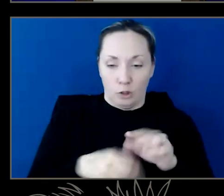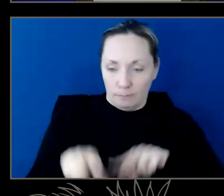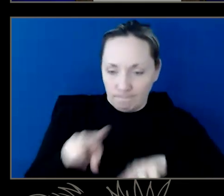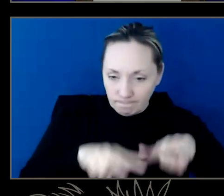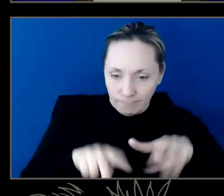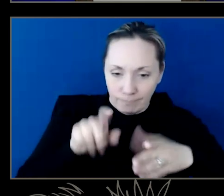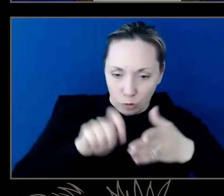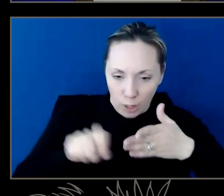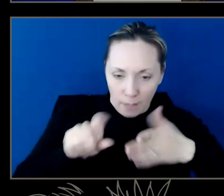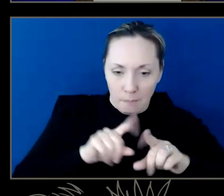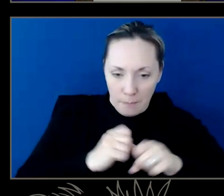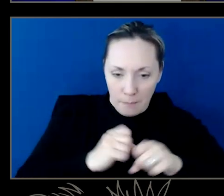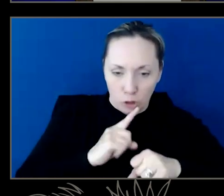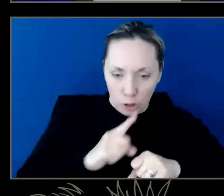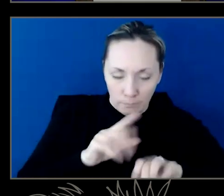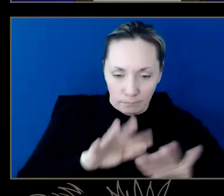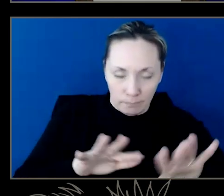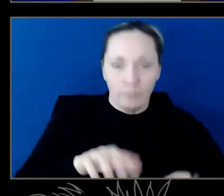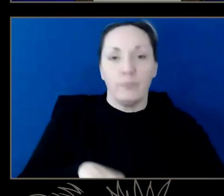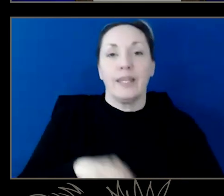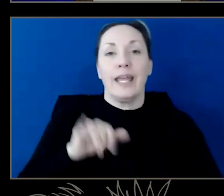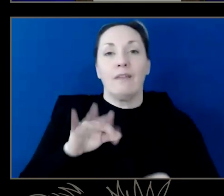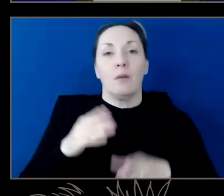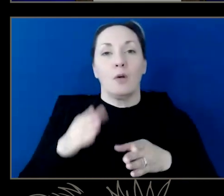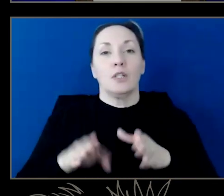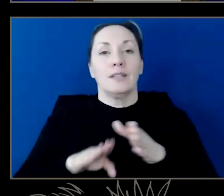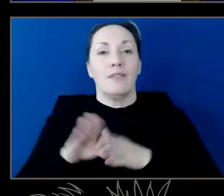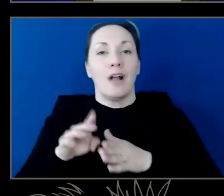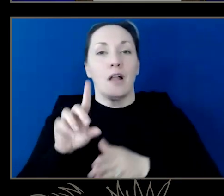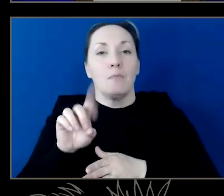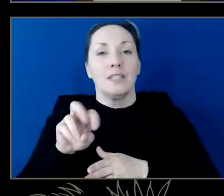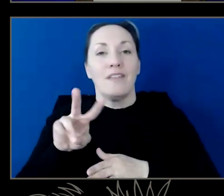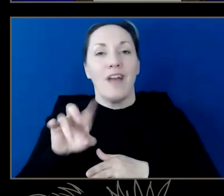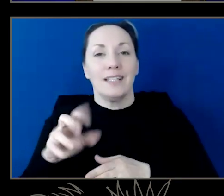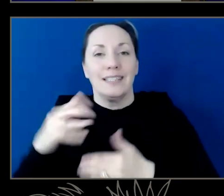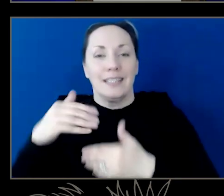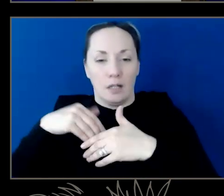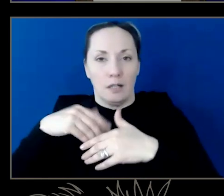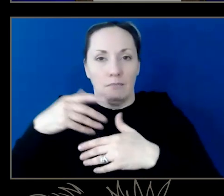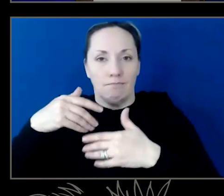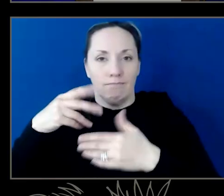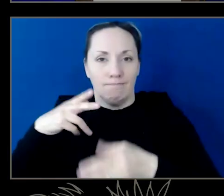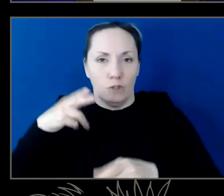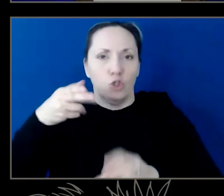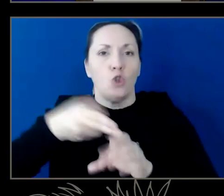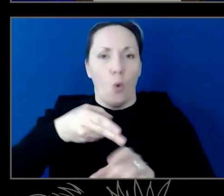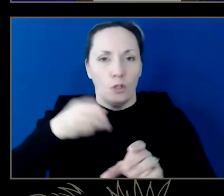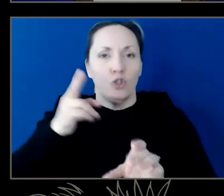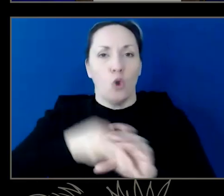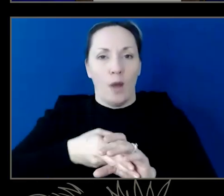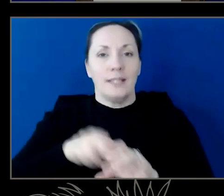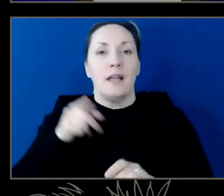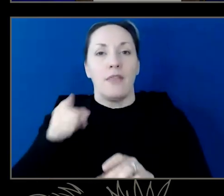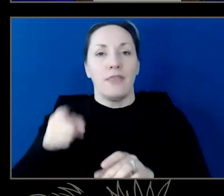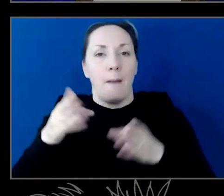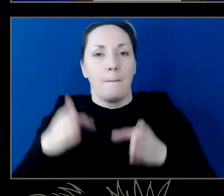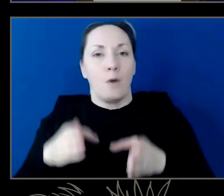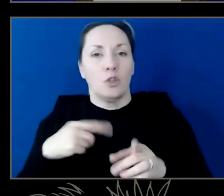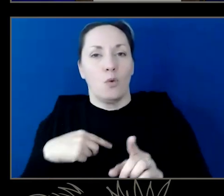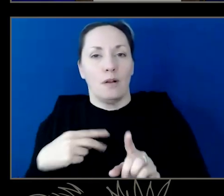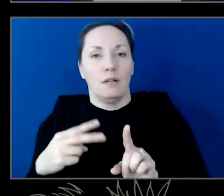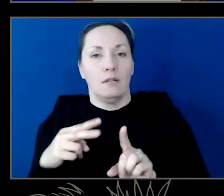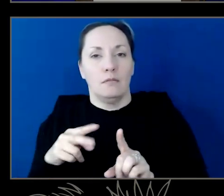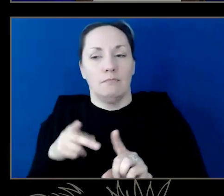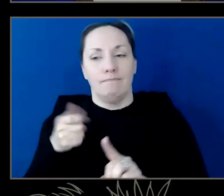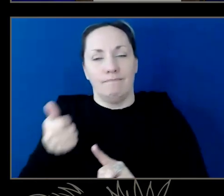If a person with a better device enters into the room, then that person is going to assign